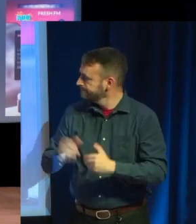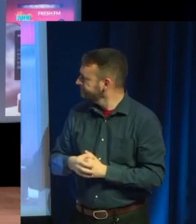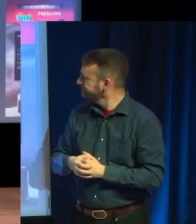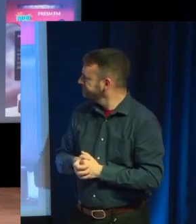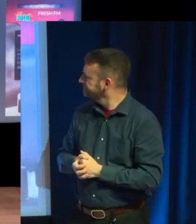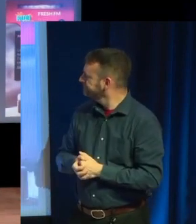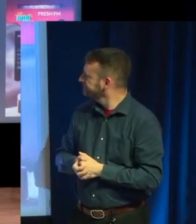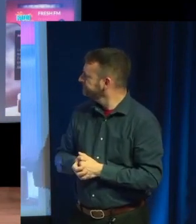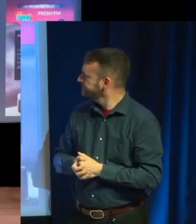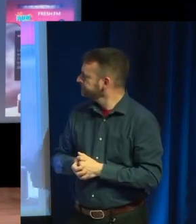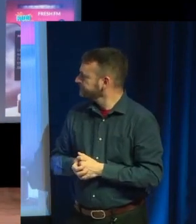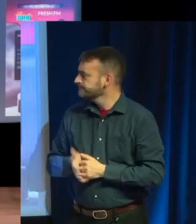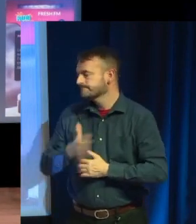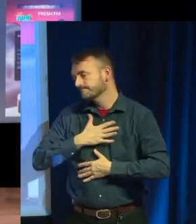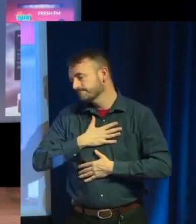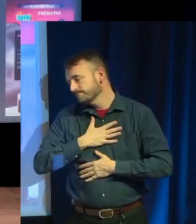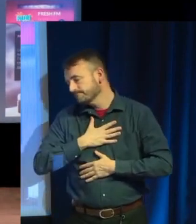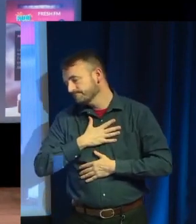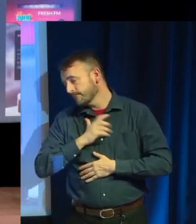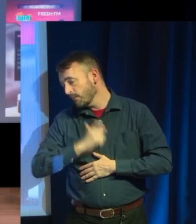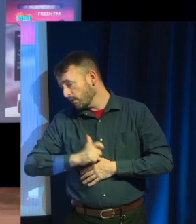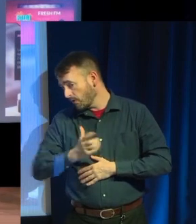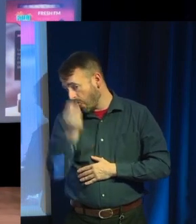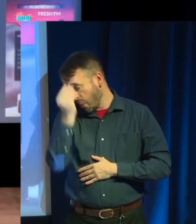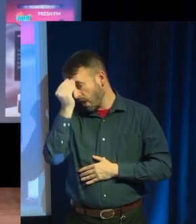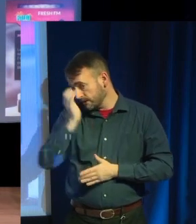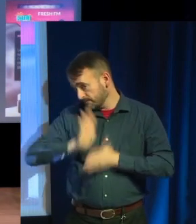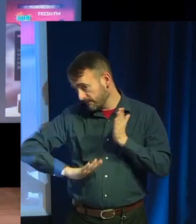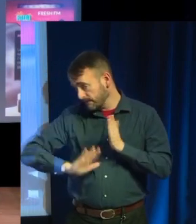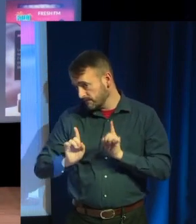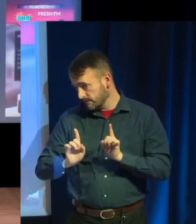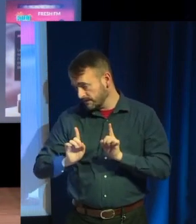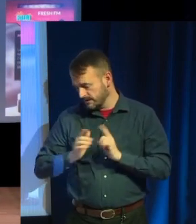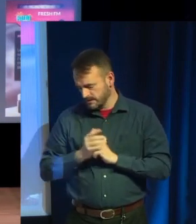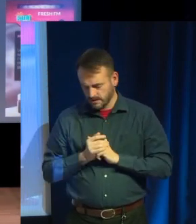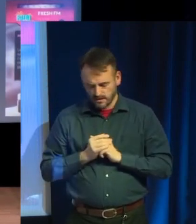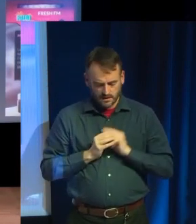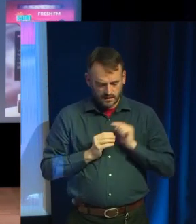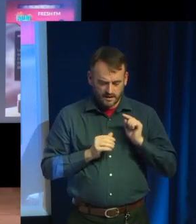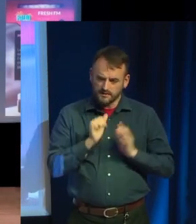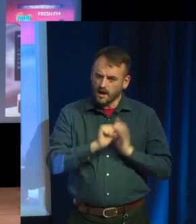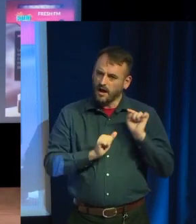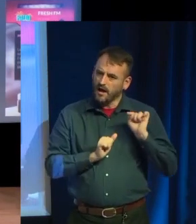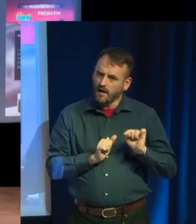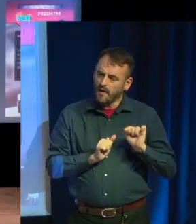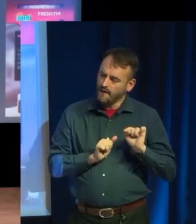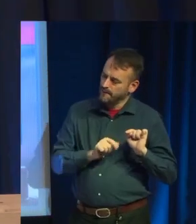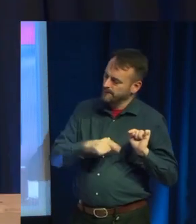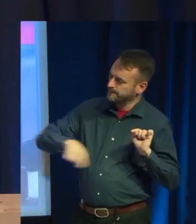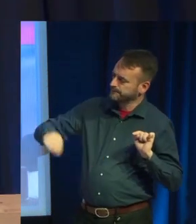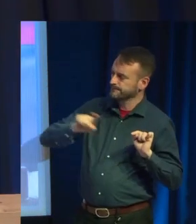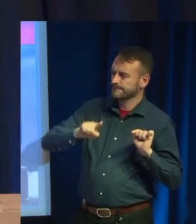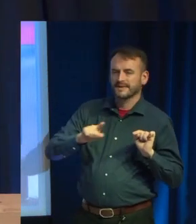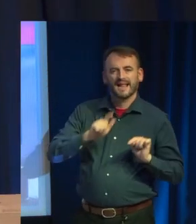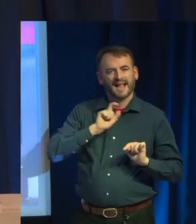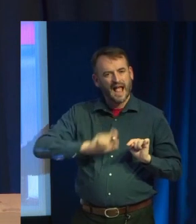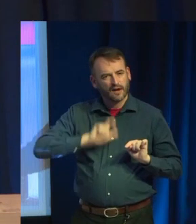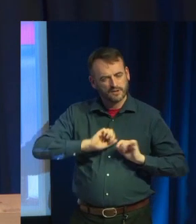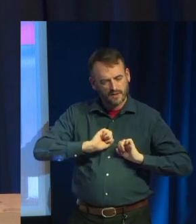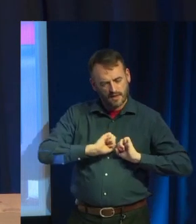my personal learnings start with the distinctive, recognizable voices, characters, and situations.